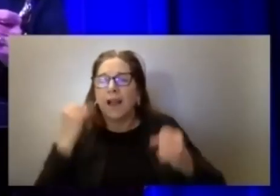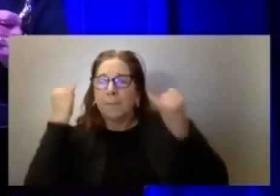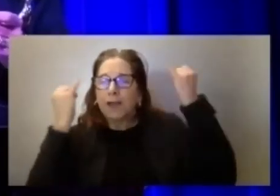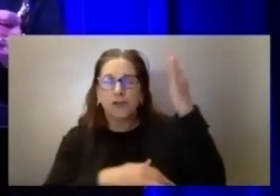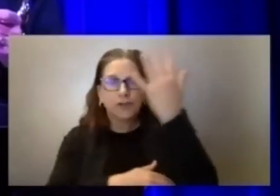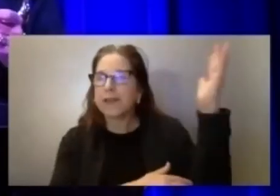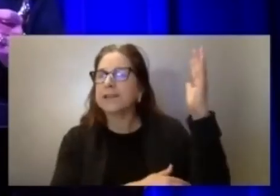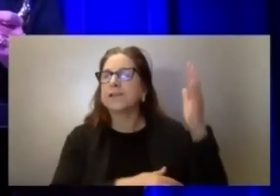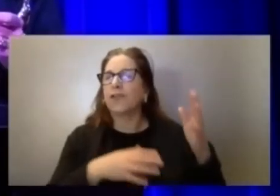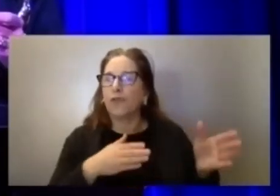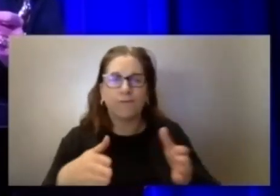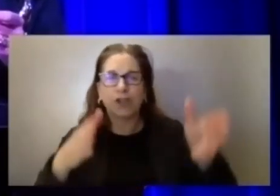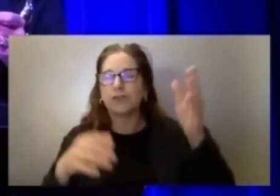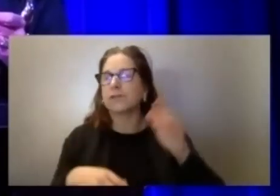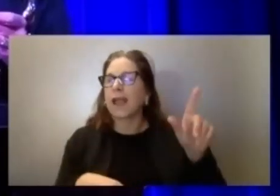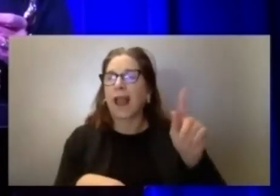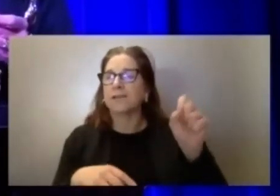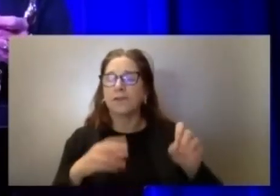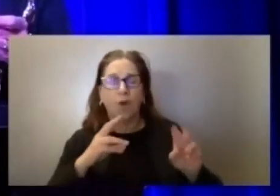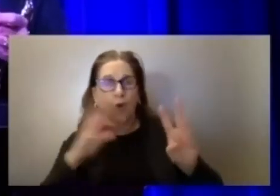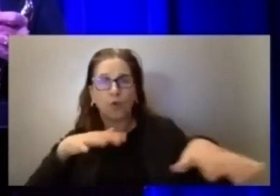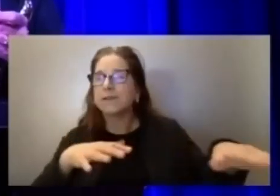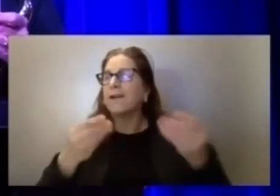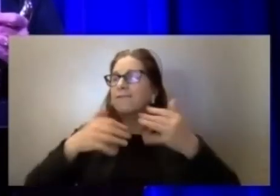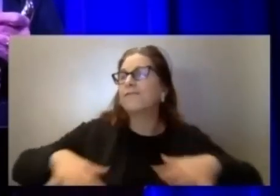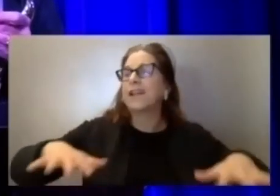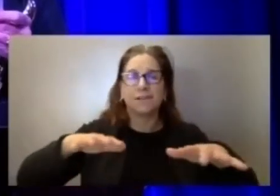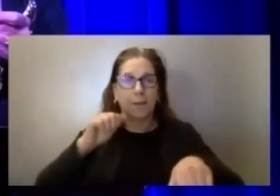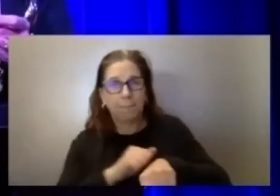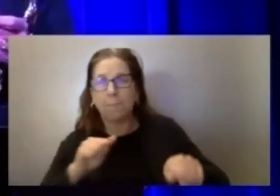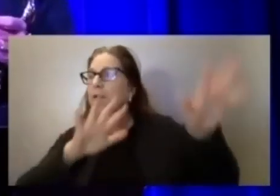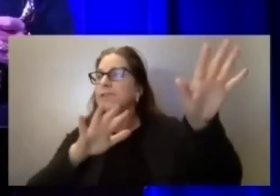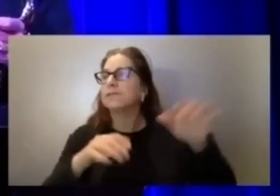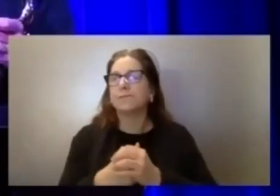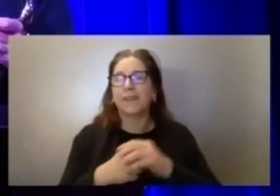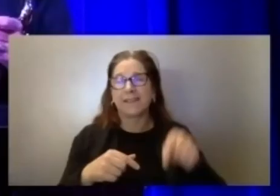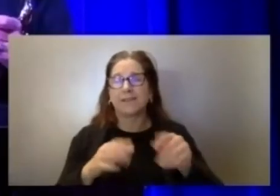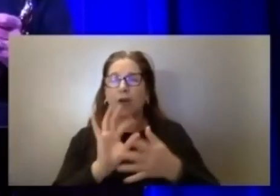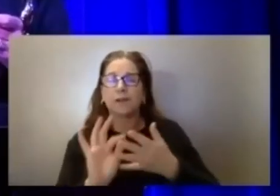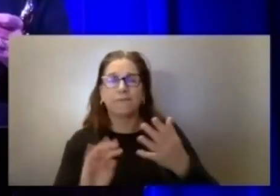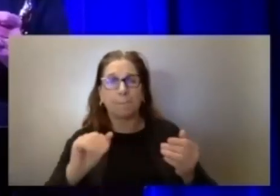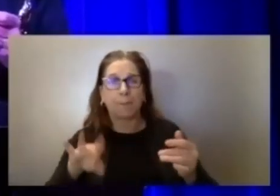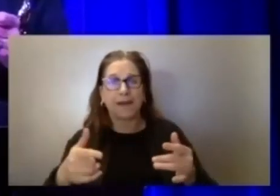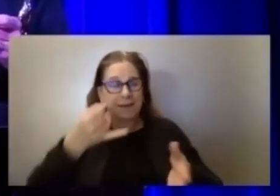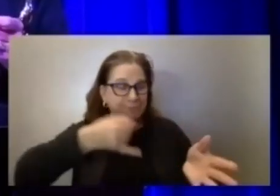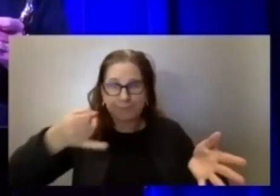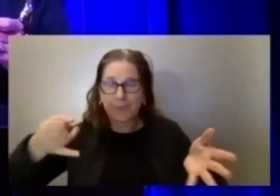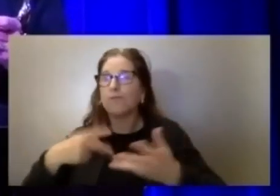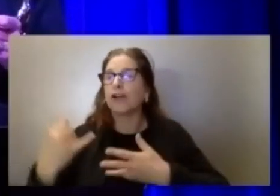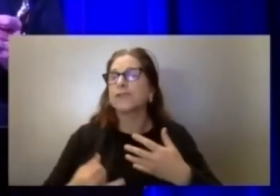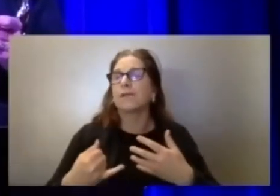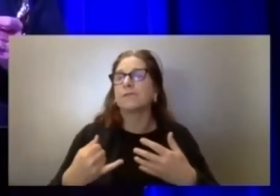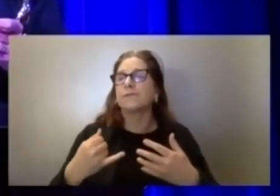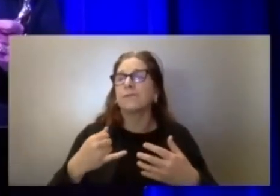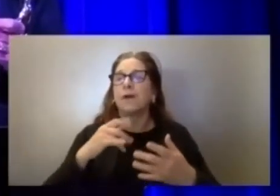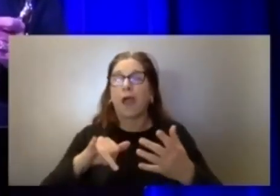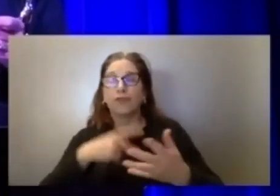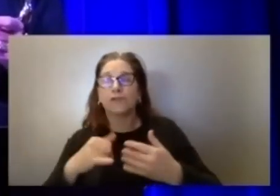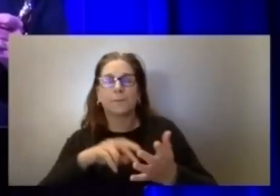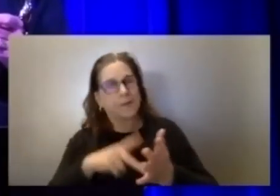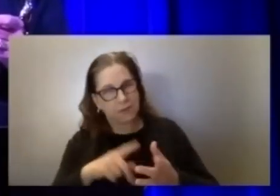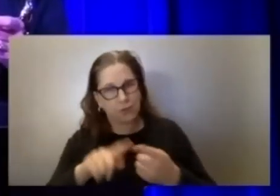project, a project meant to change the narrative of our use of language and its relationship to land, is a deliberate shift to the way we